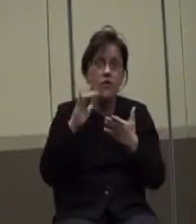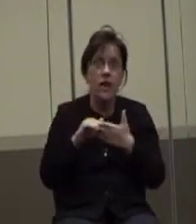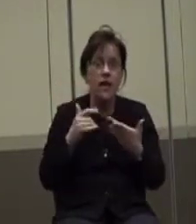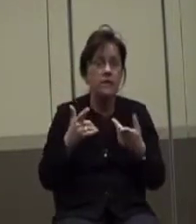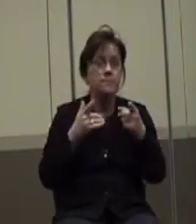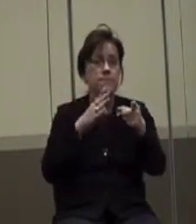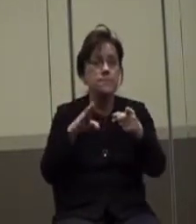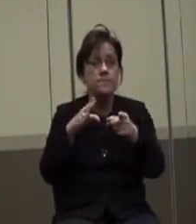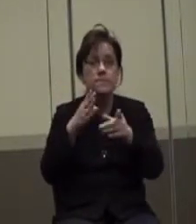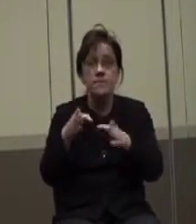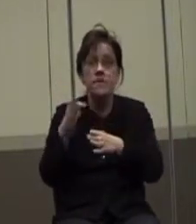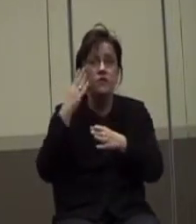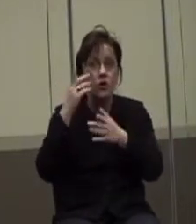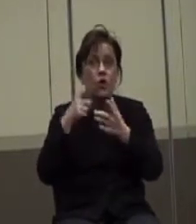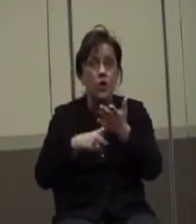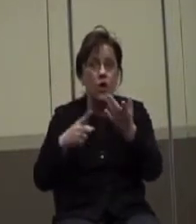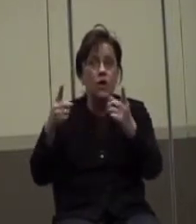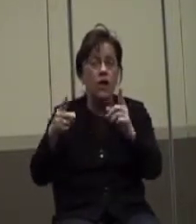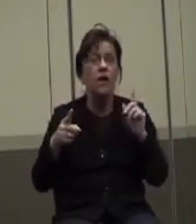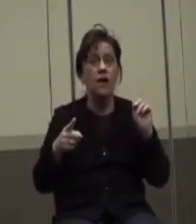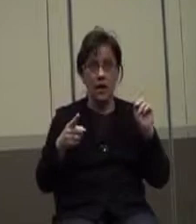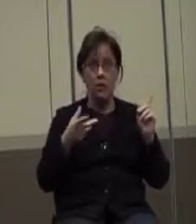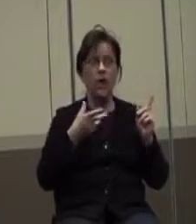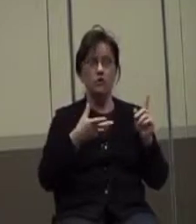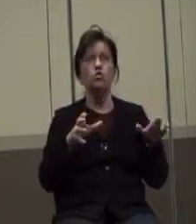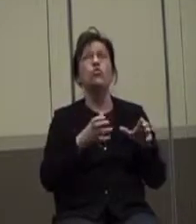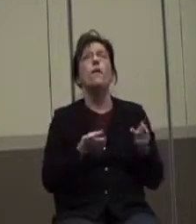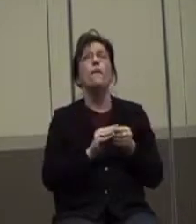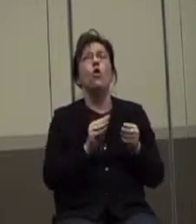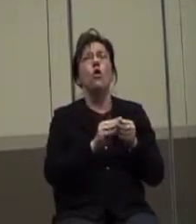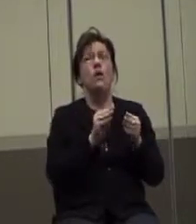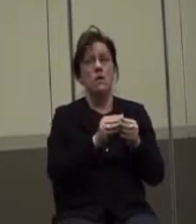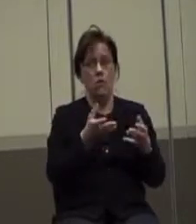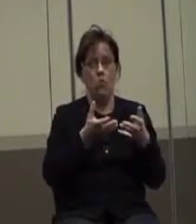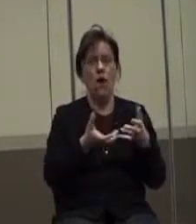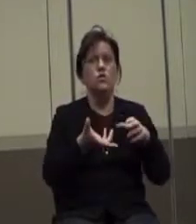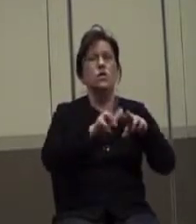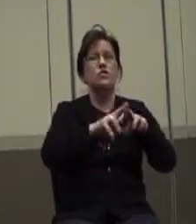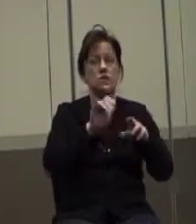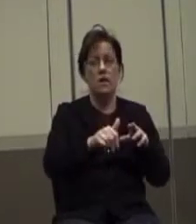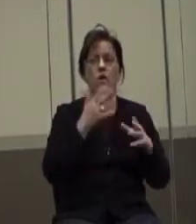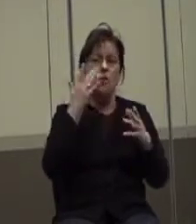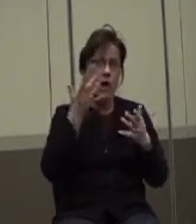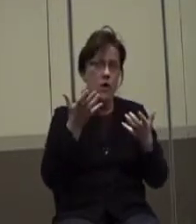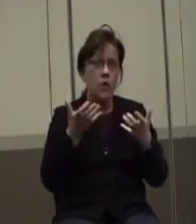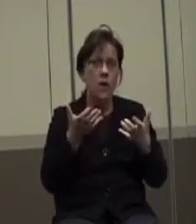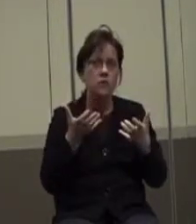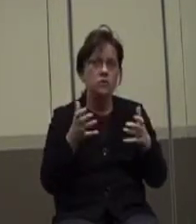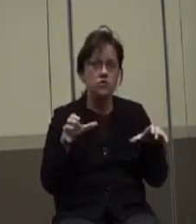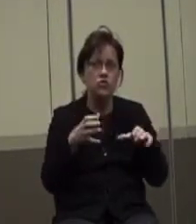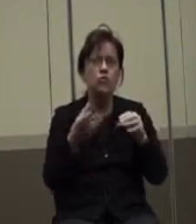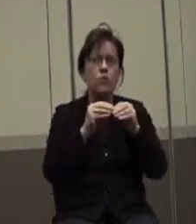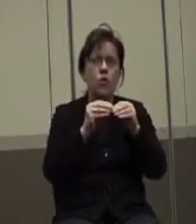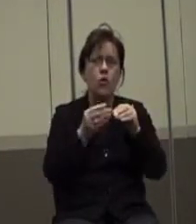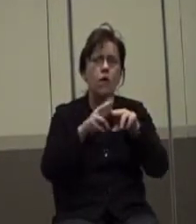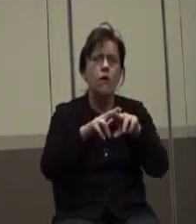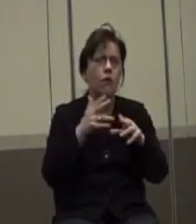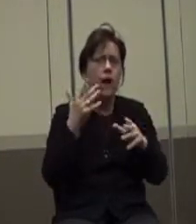Because it's telling you what works. I want to ask her to do more of that. Why would I want her to do more of that?